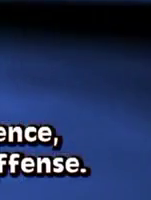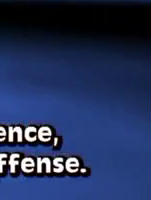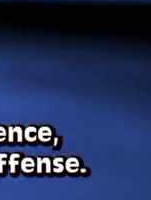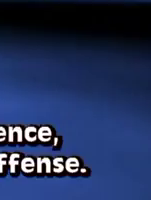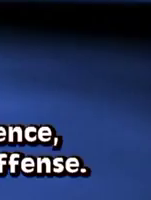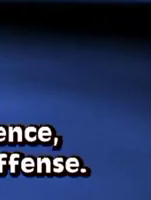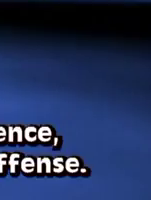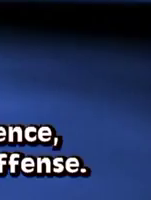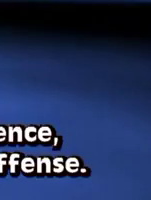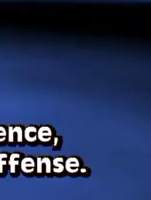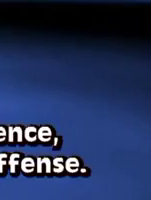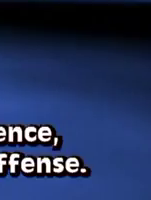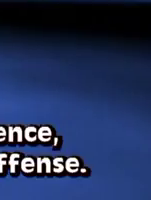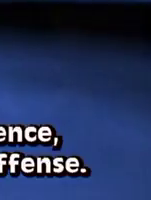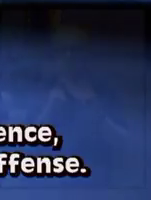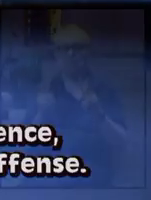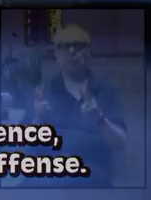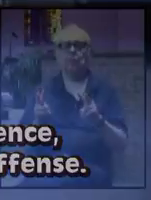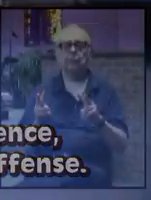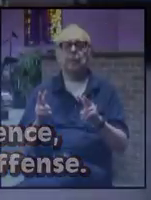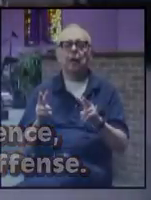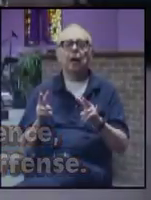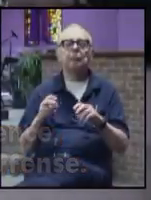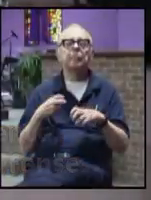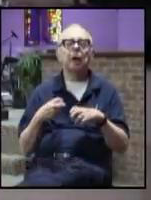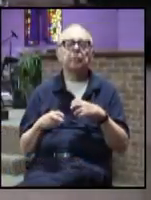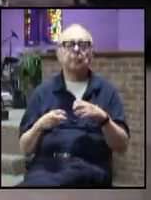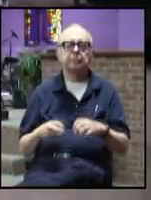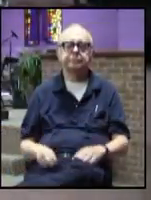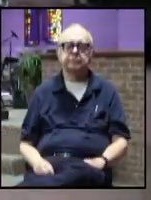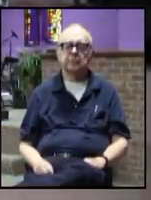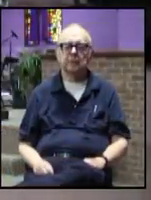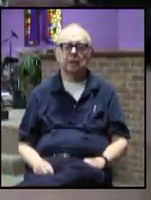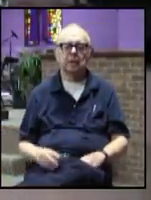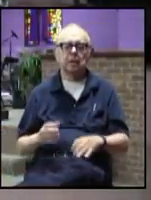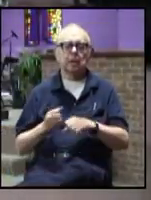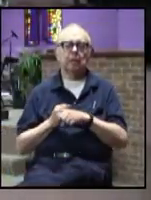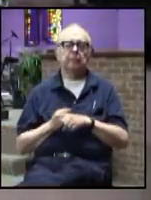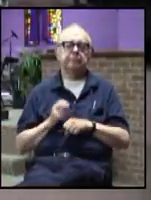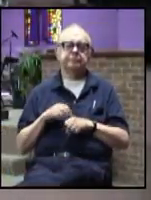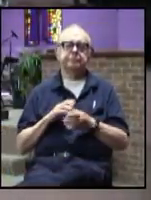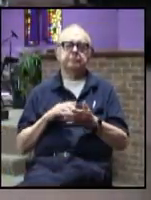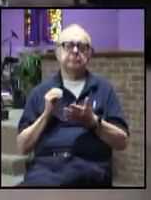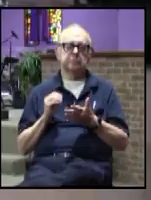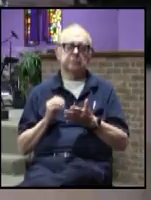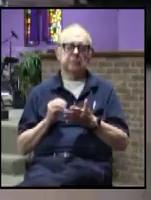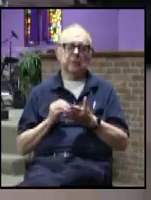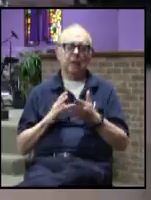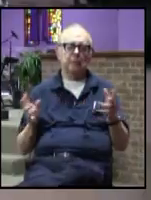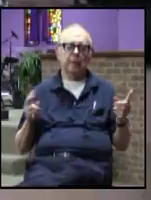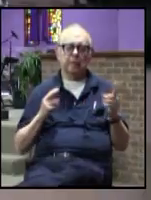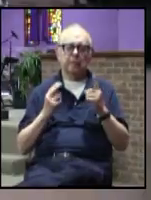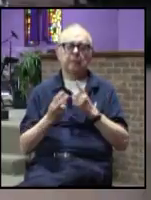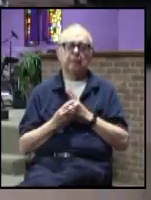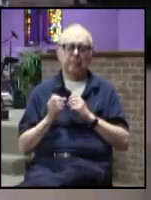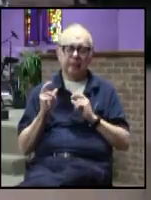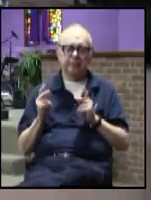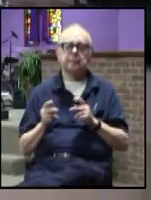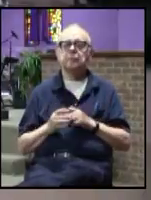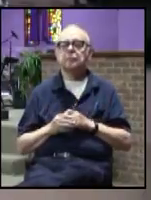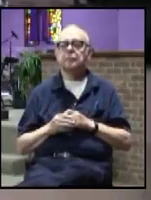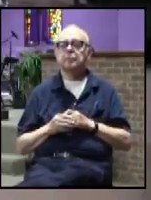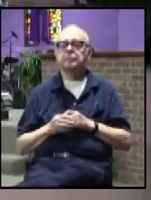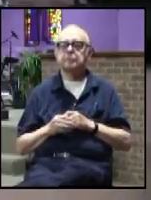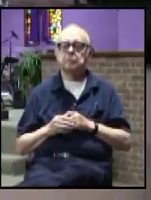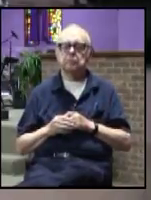his glory to overlook an offense. We got to discover a bigger perspective,